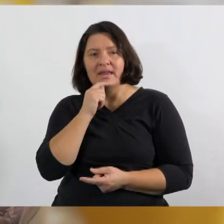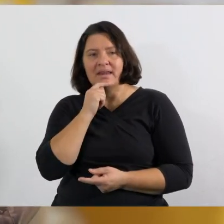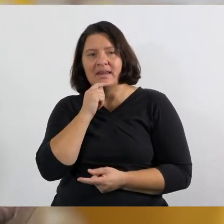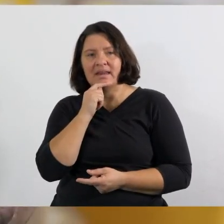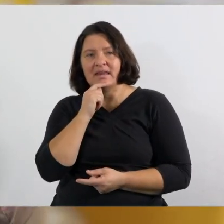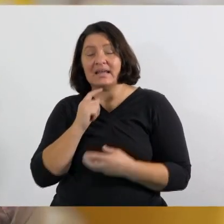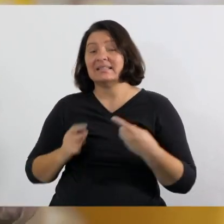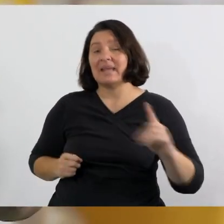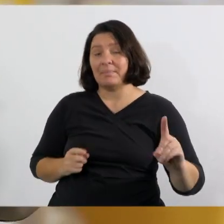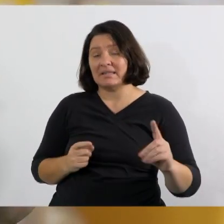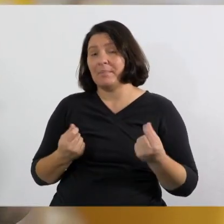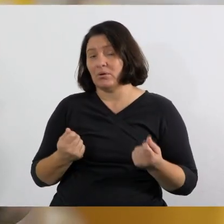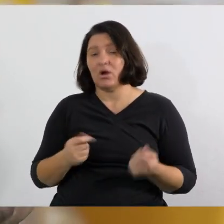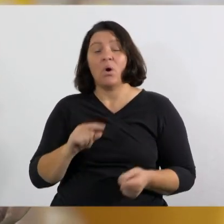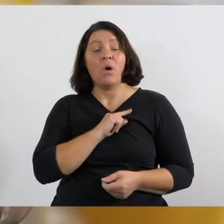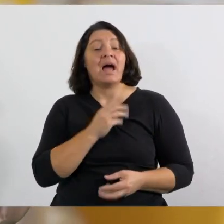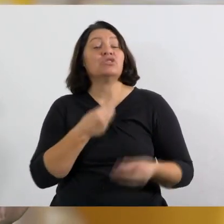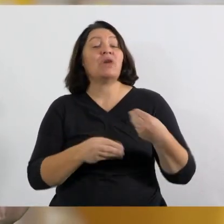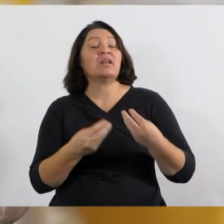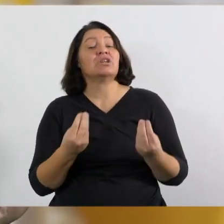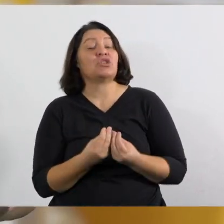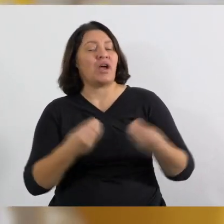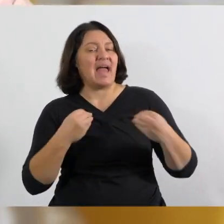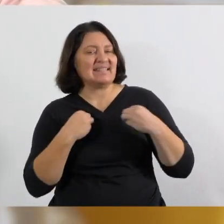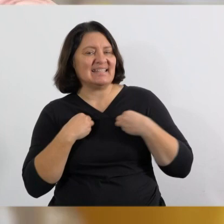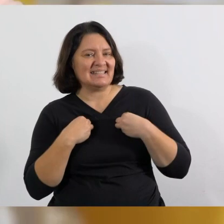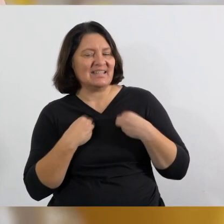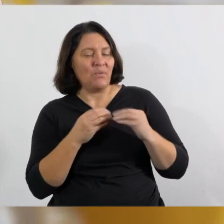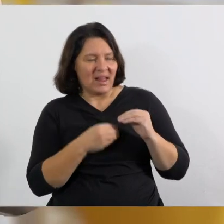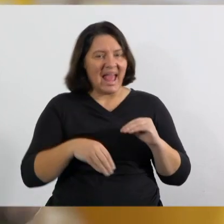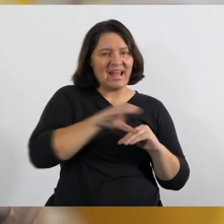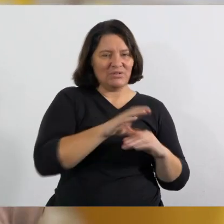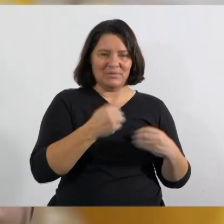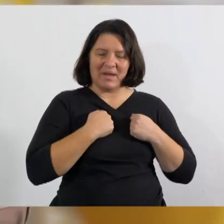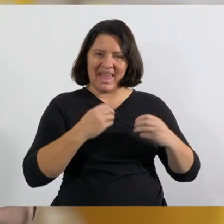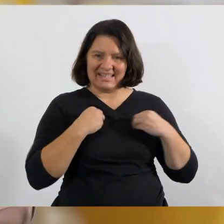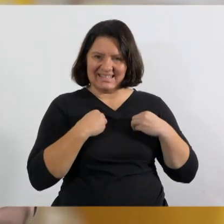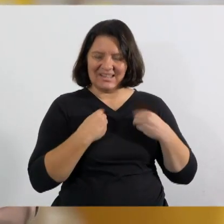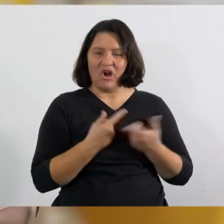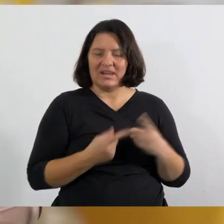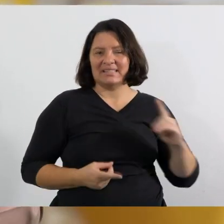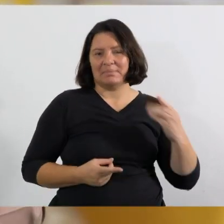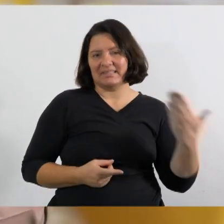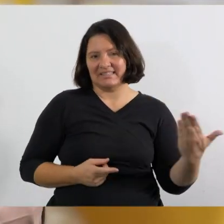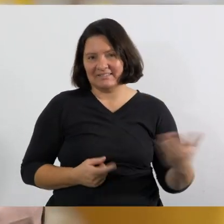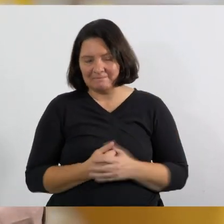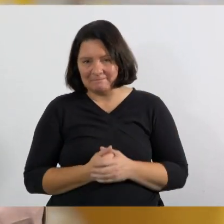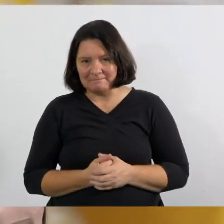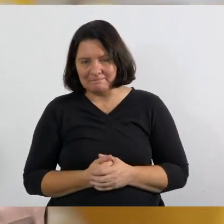amount. Why debit? Because trading stock is an asset. Therefore, it will increase on the debit